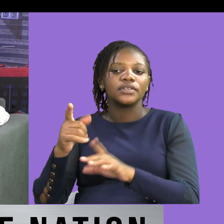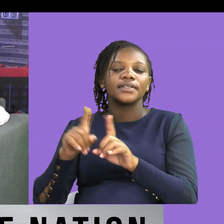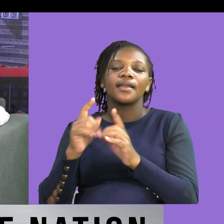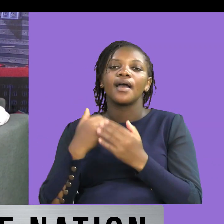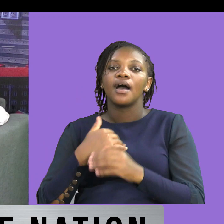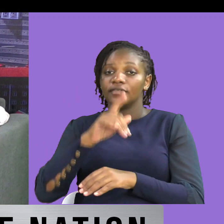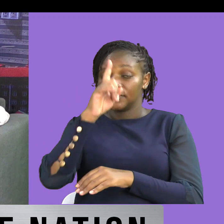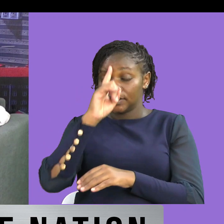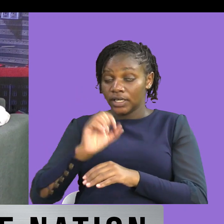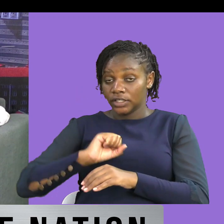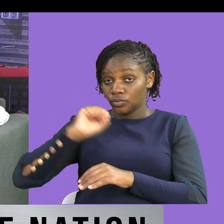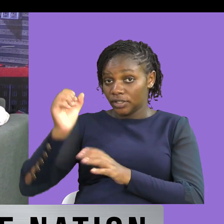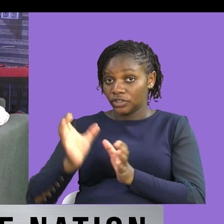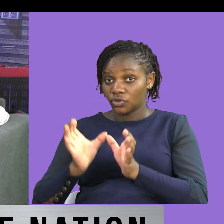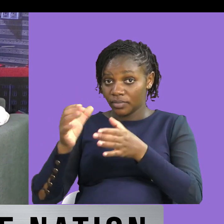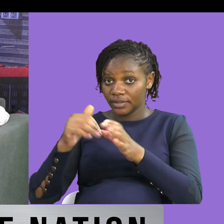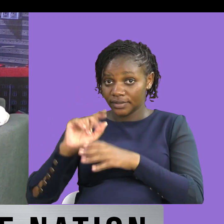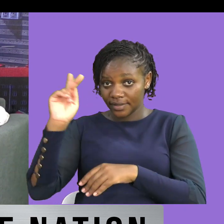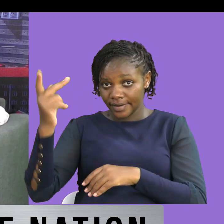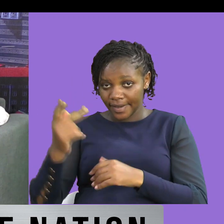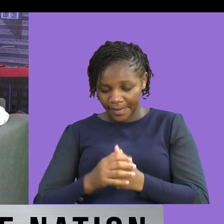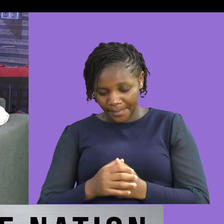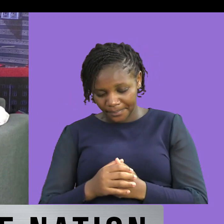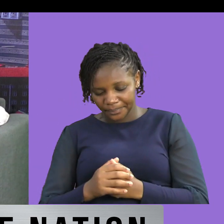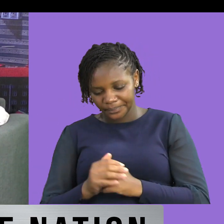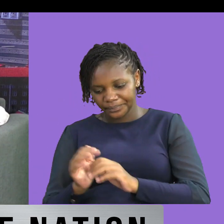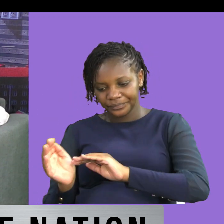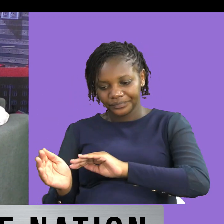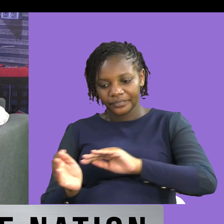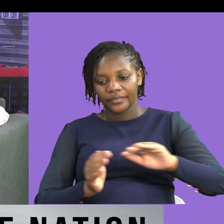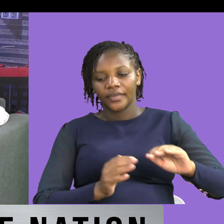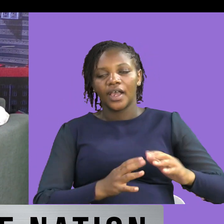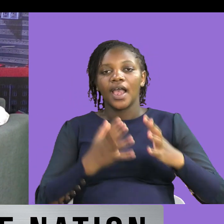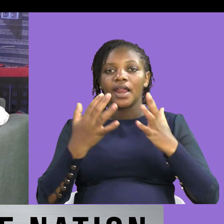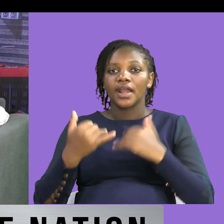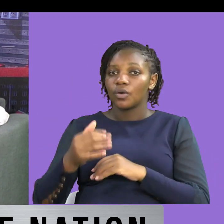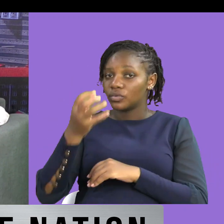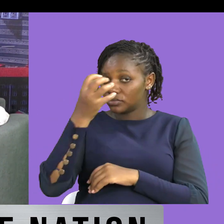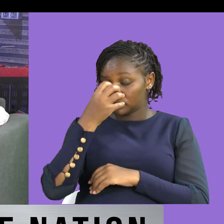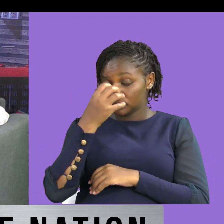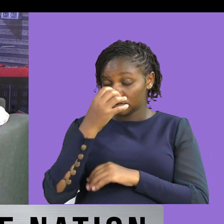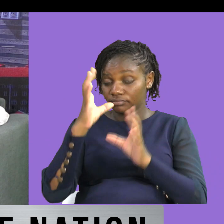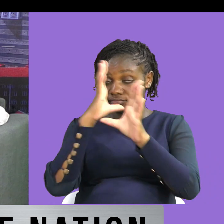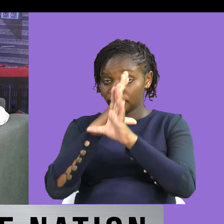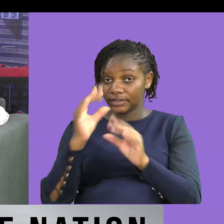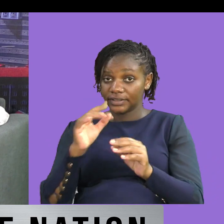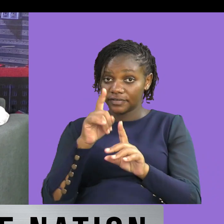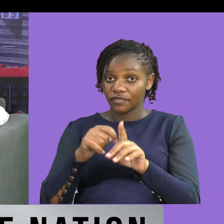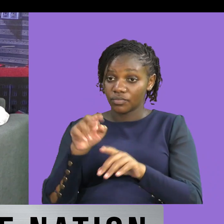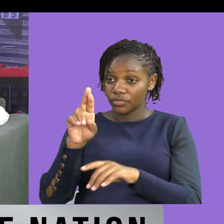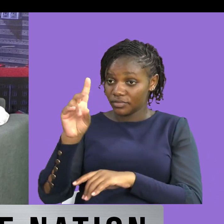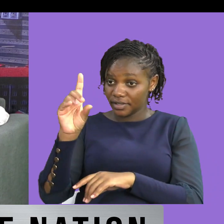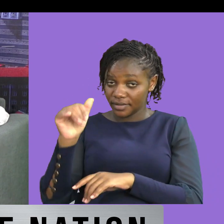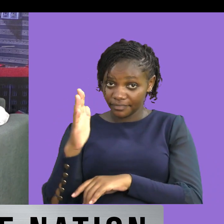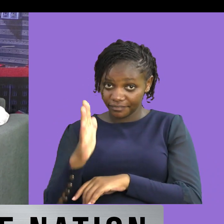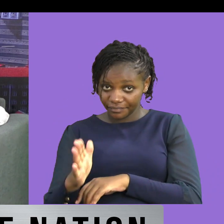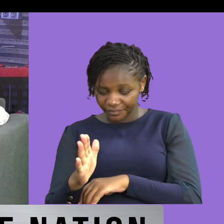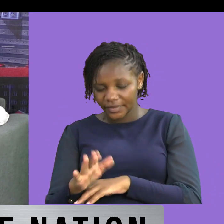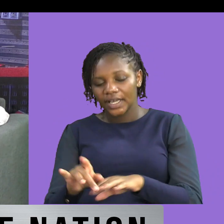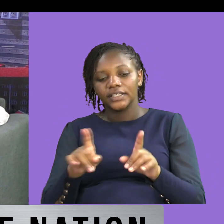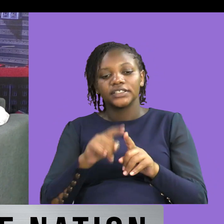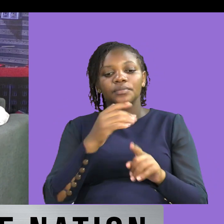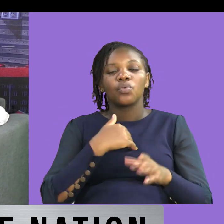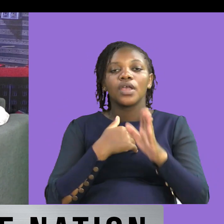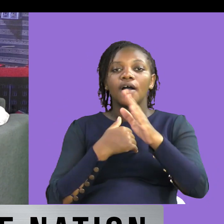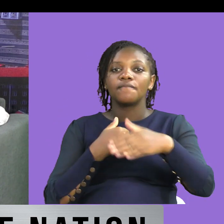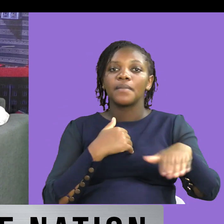political parties in this country, John. Now, Ruto, the president, comes from UDA. Yeah. We have a parliament that consists